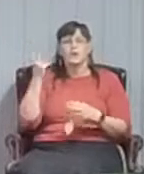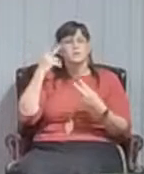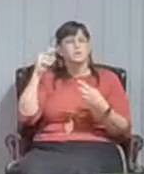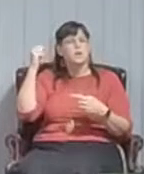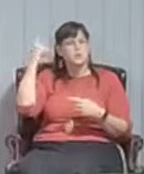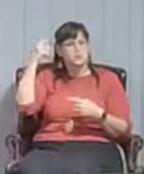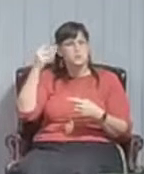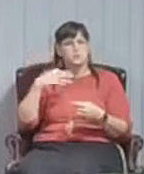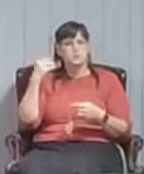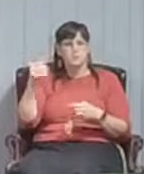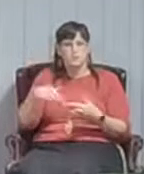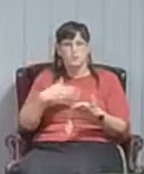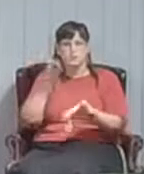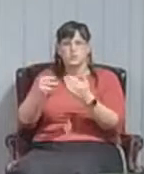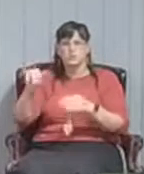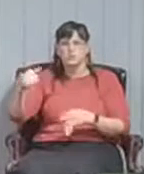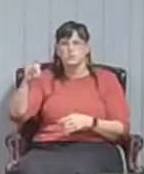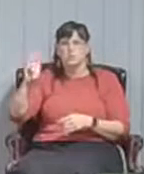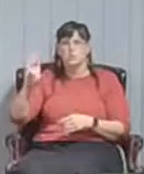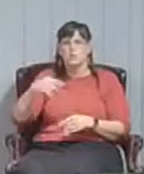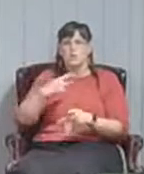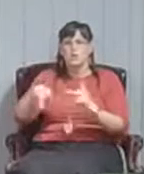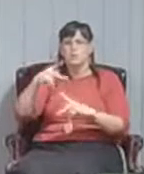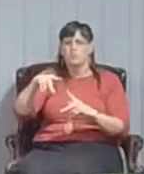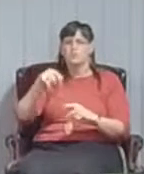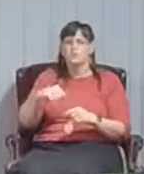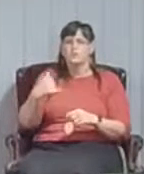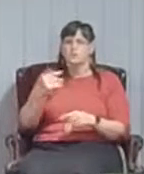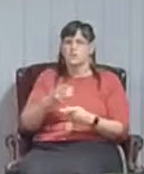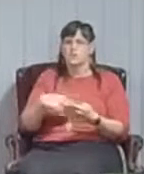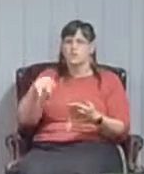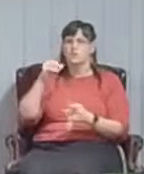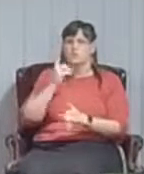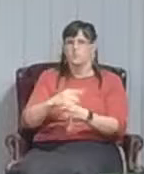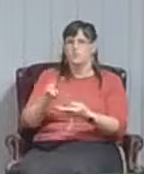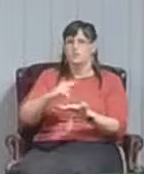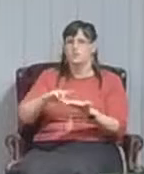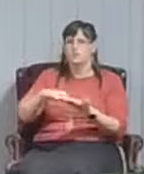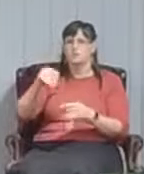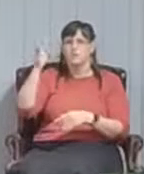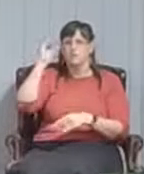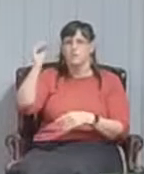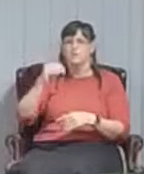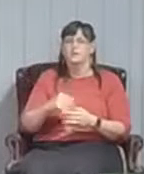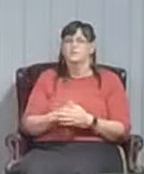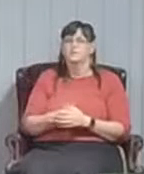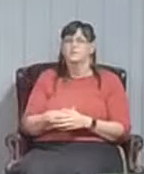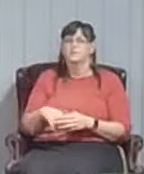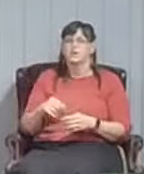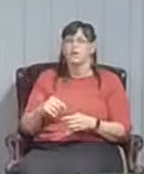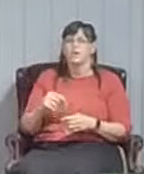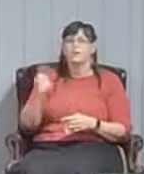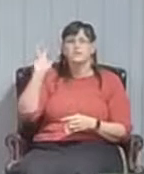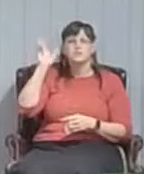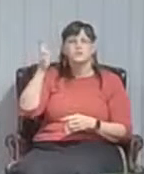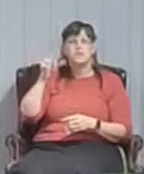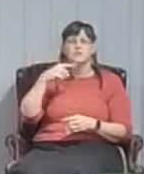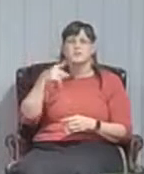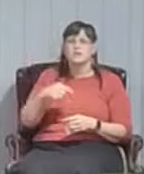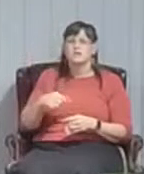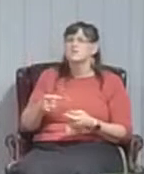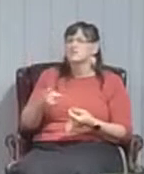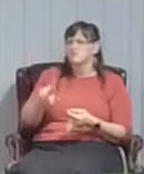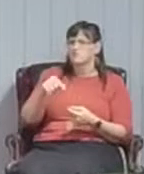a perfect and upright man, one that feareth God and escheweth evil? Then Satan answered the Lord and said, doth Job